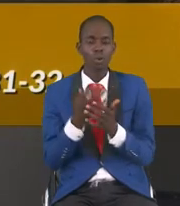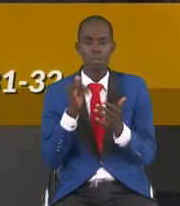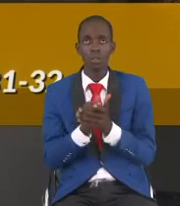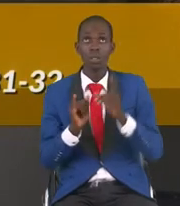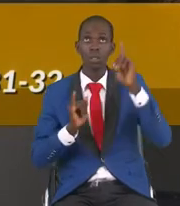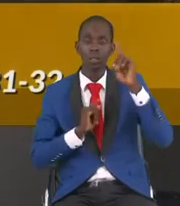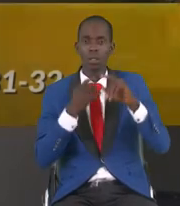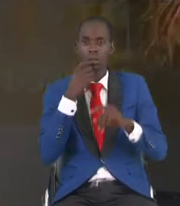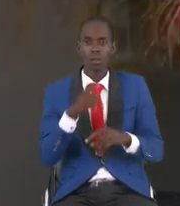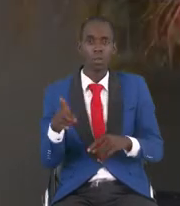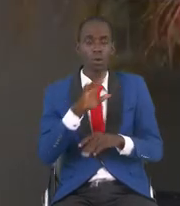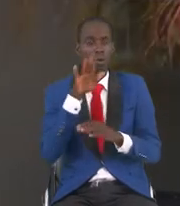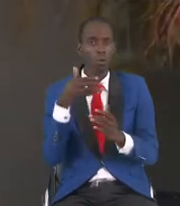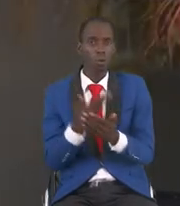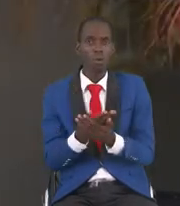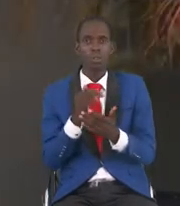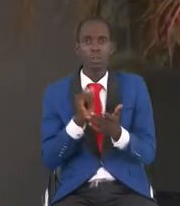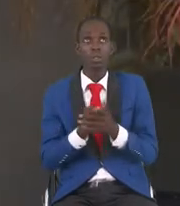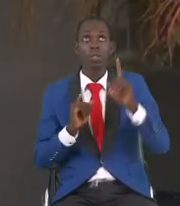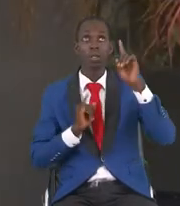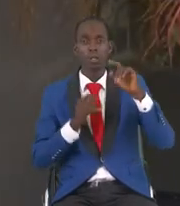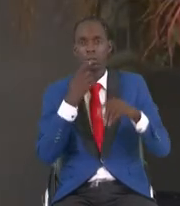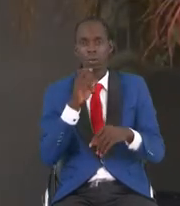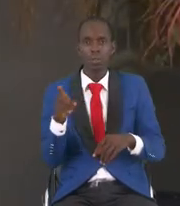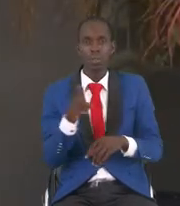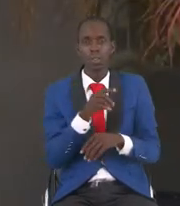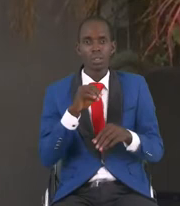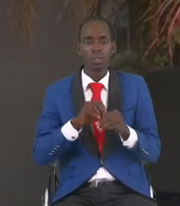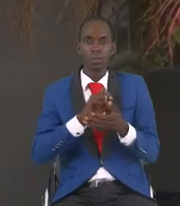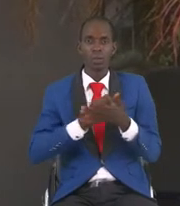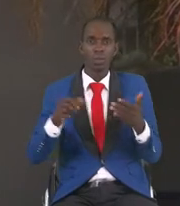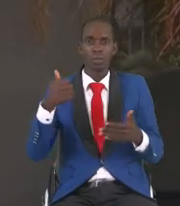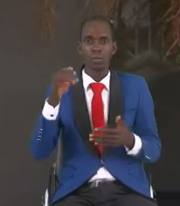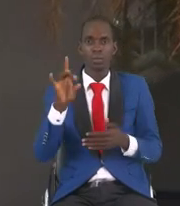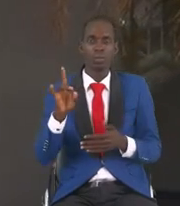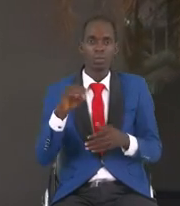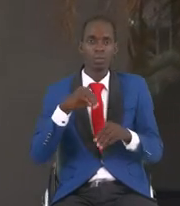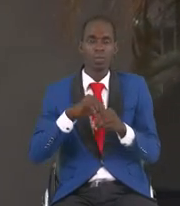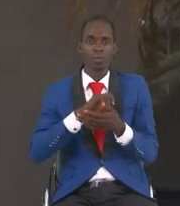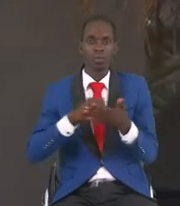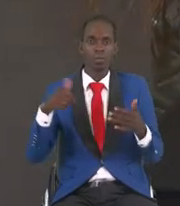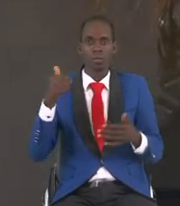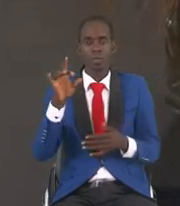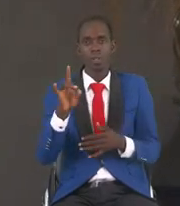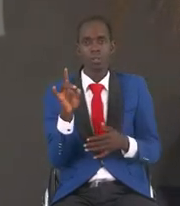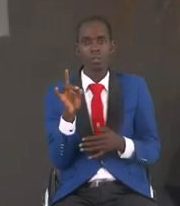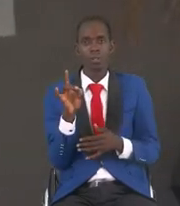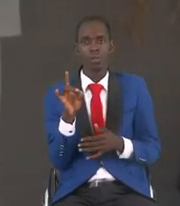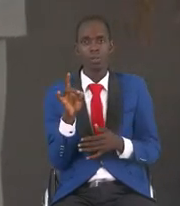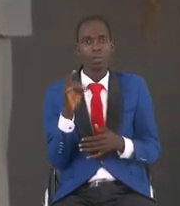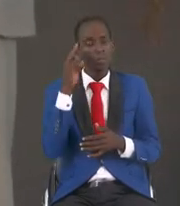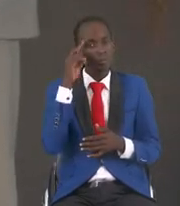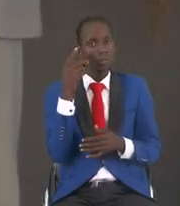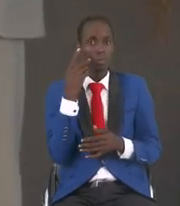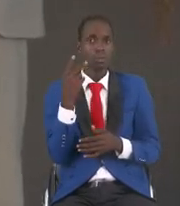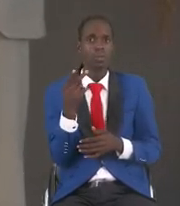thee. All that I command thee. Verse 18 now. In verse 18, for behold,